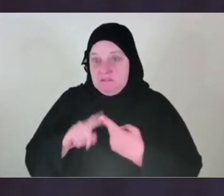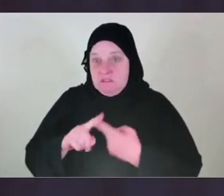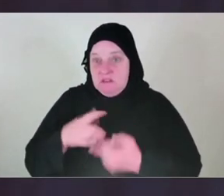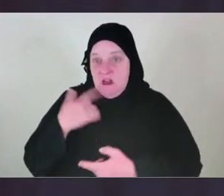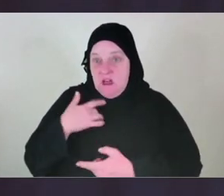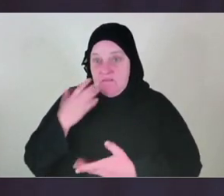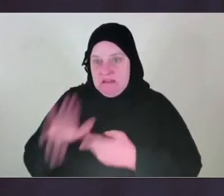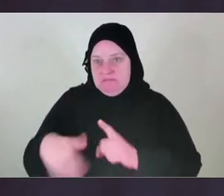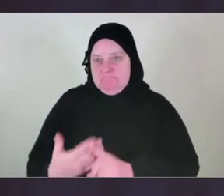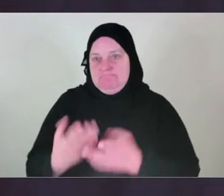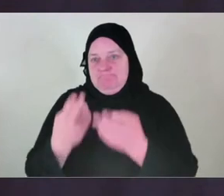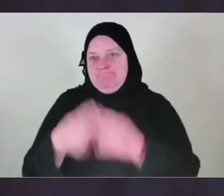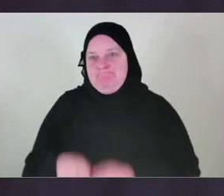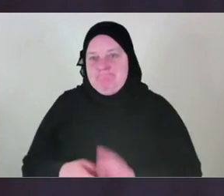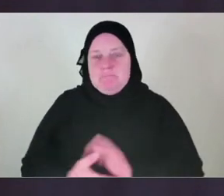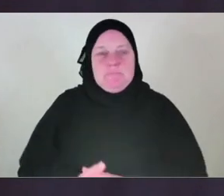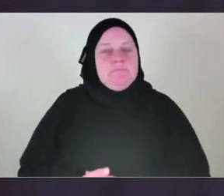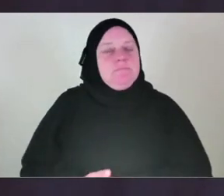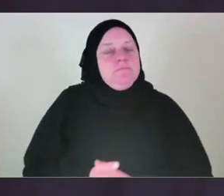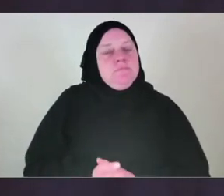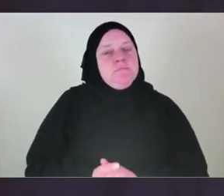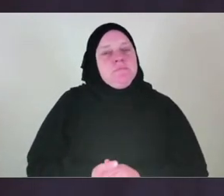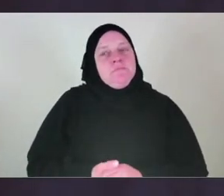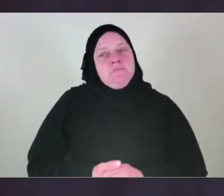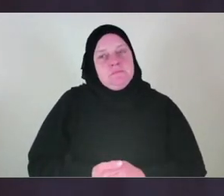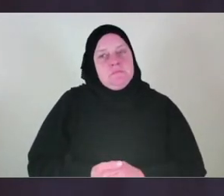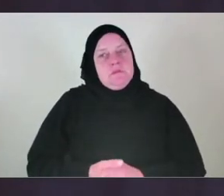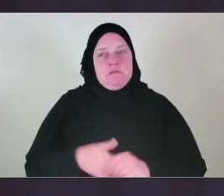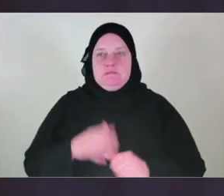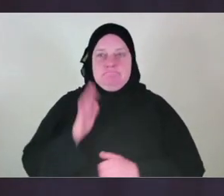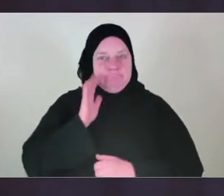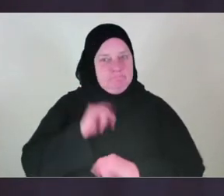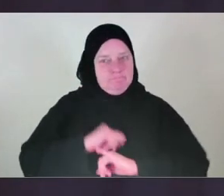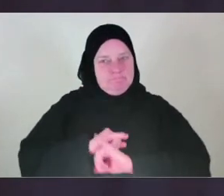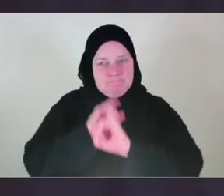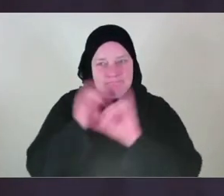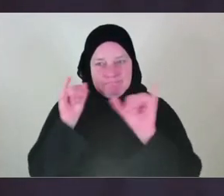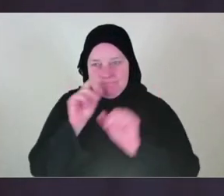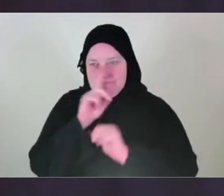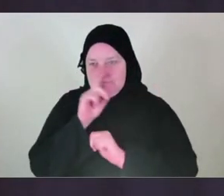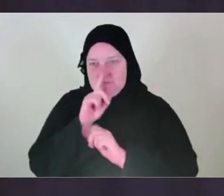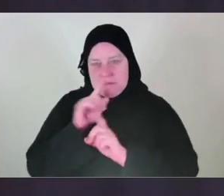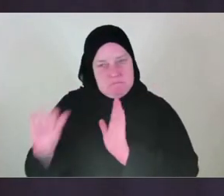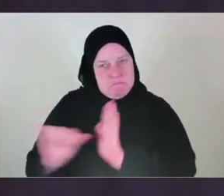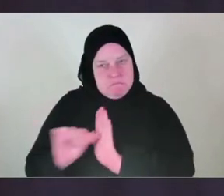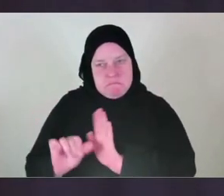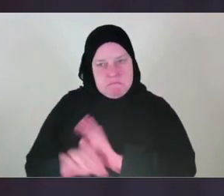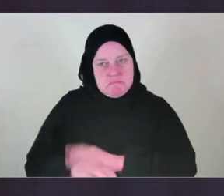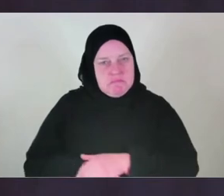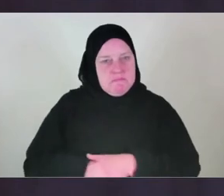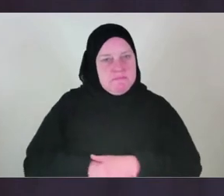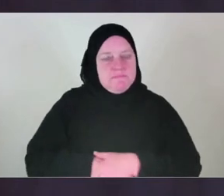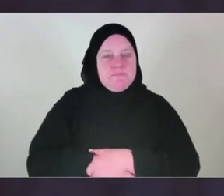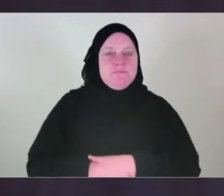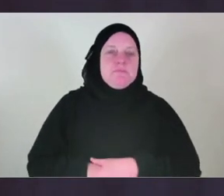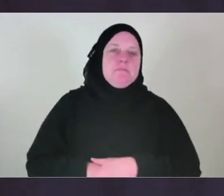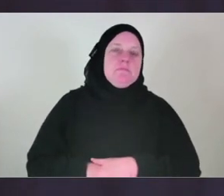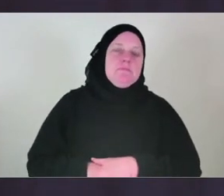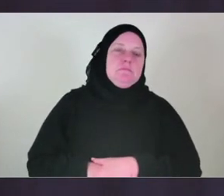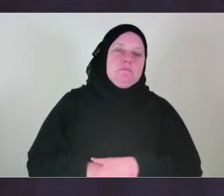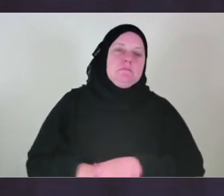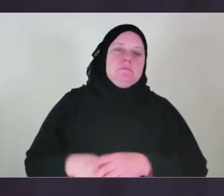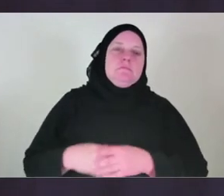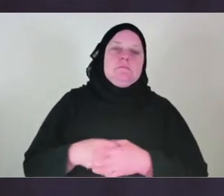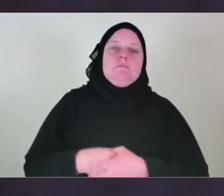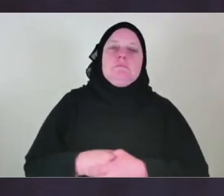"Fil khabar alladhi ruya annahu nazala Jibra'il ala Rasulullah sallallahu alayhi wa alihi." What do you say about